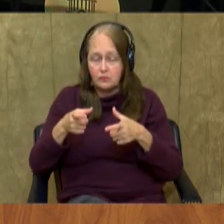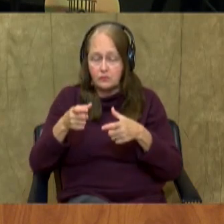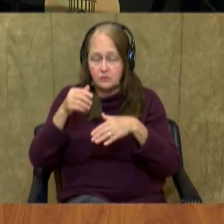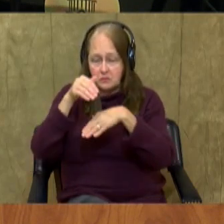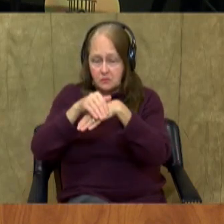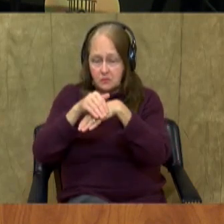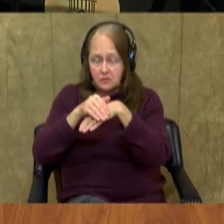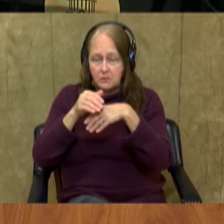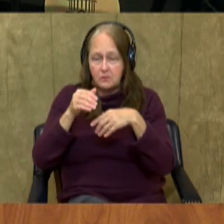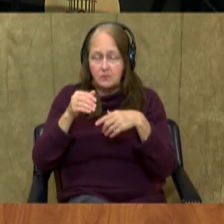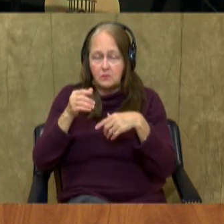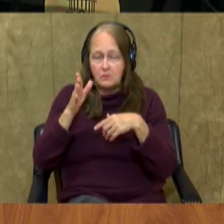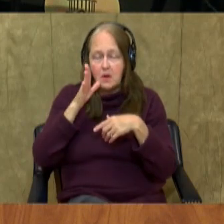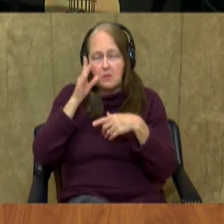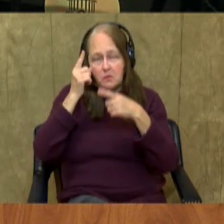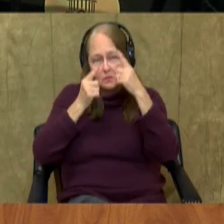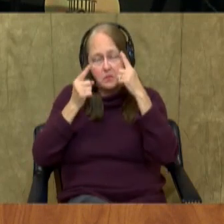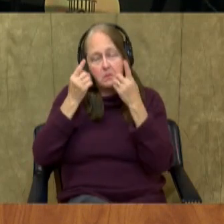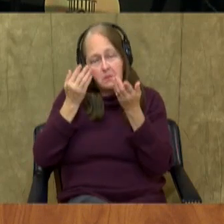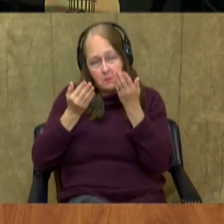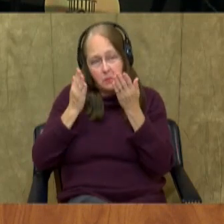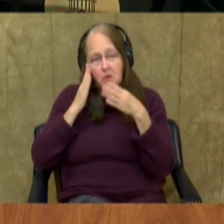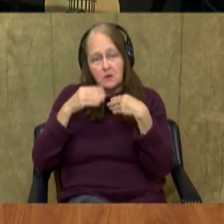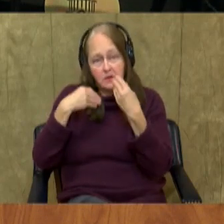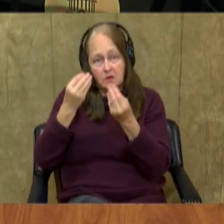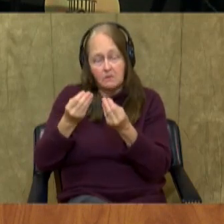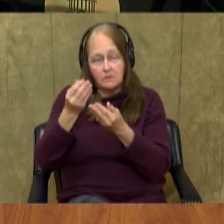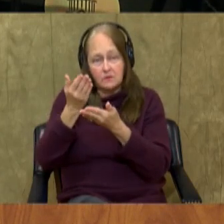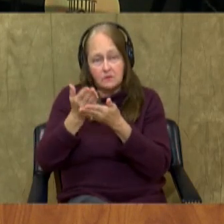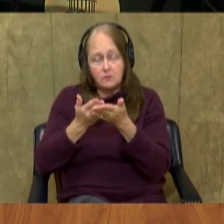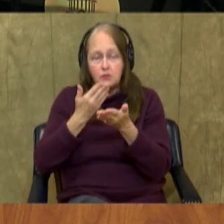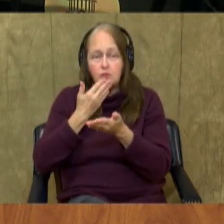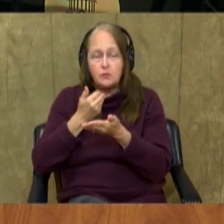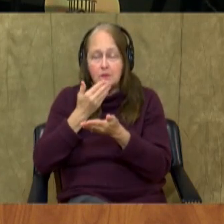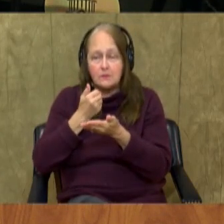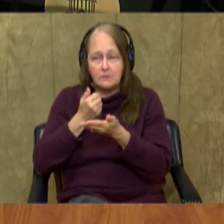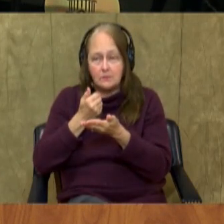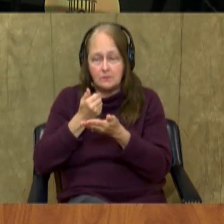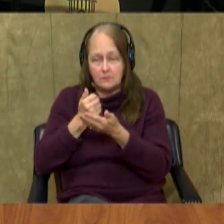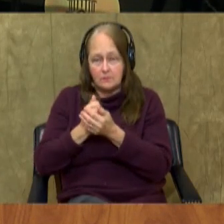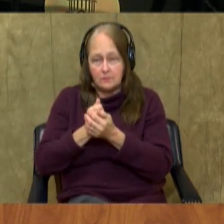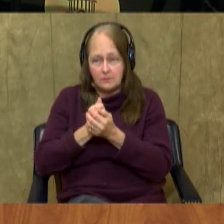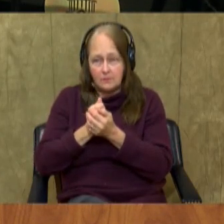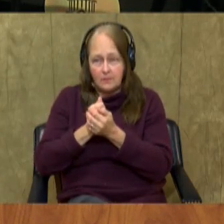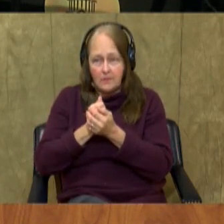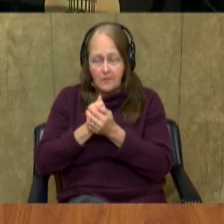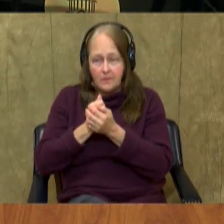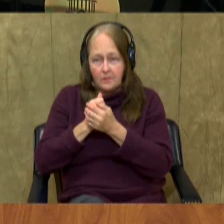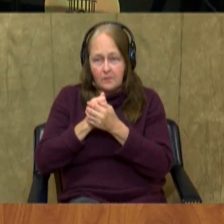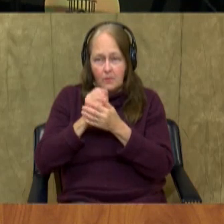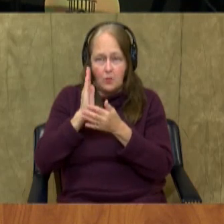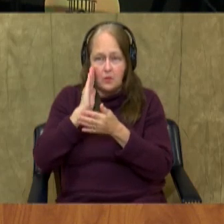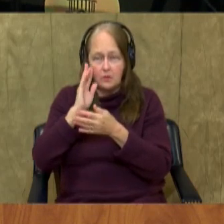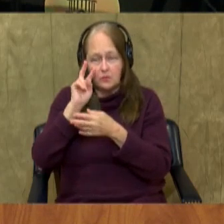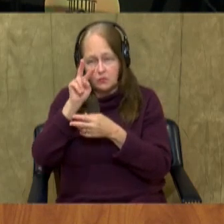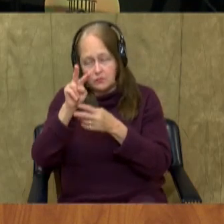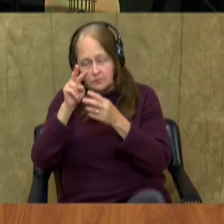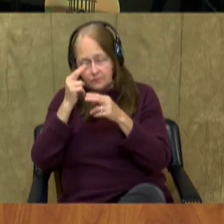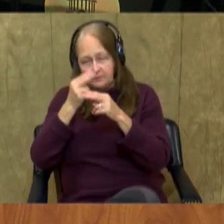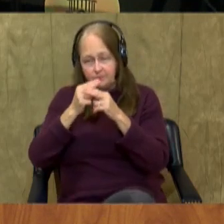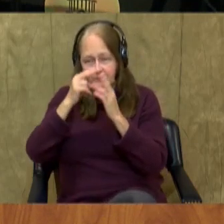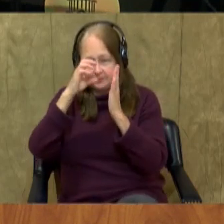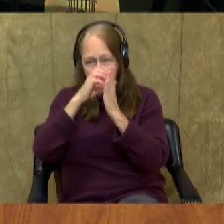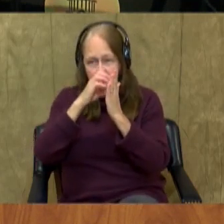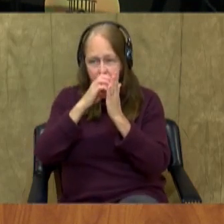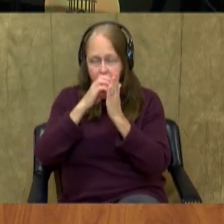Then she's got something to think about. She may consider it. Let's get started. So we're going to look at a piece of text first.